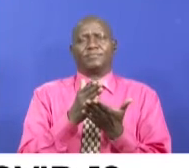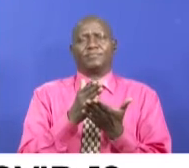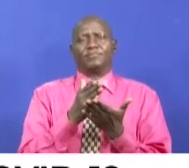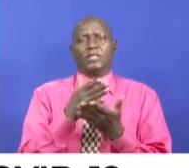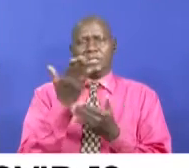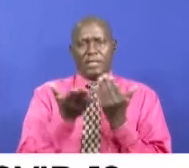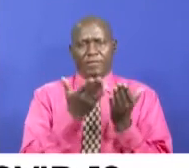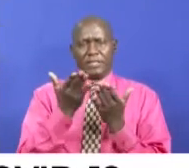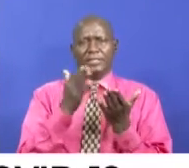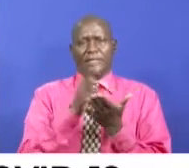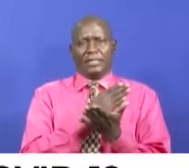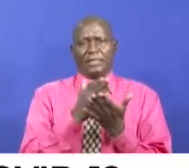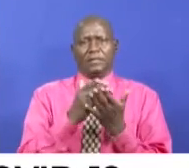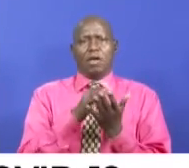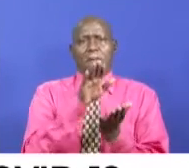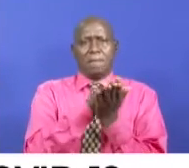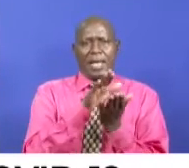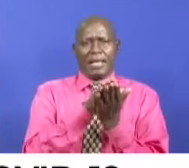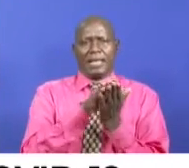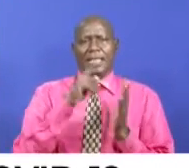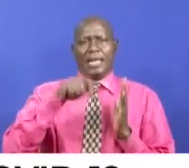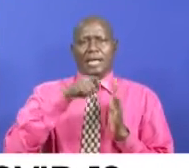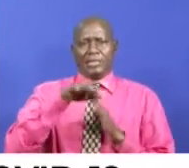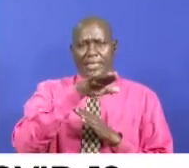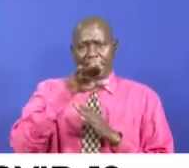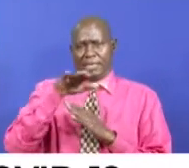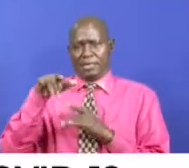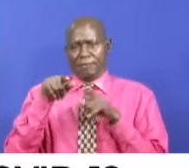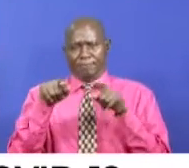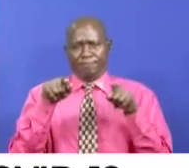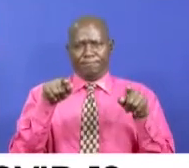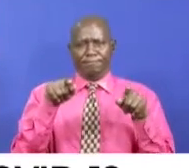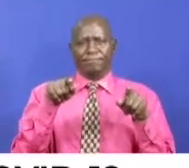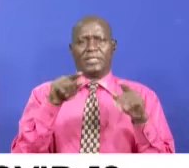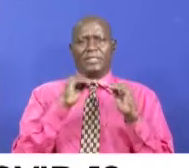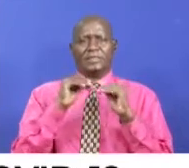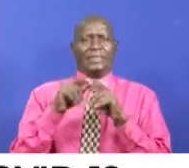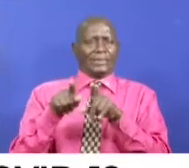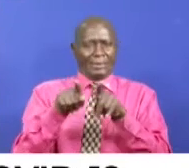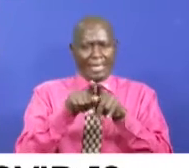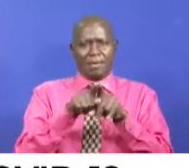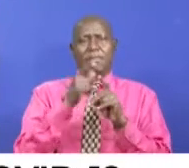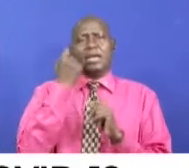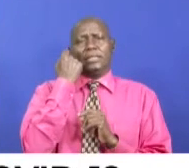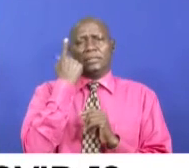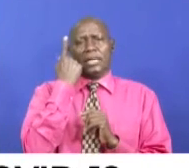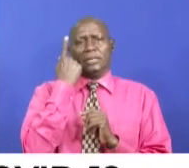financial services sector, and more specifically the banking industry, to be equally understanding and consider